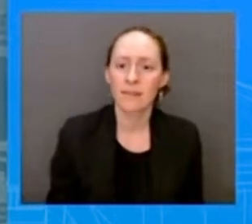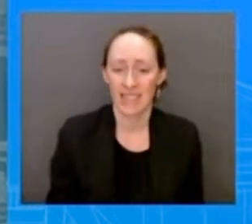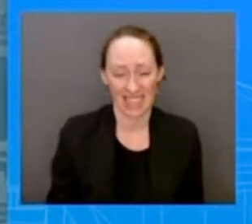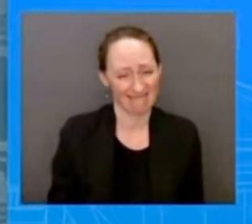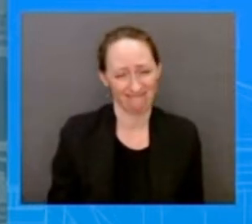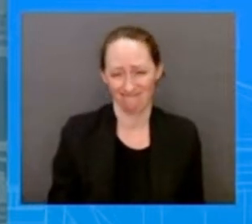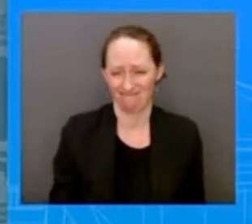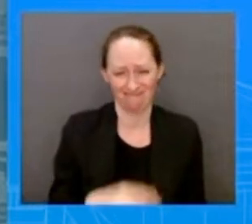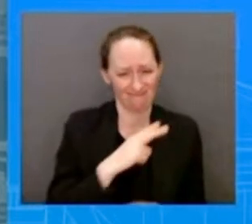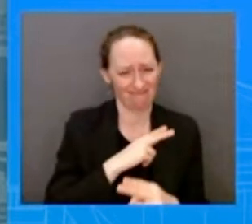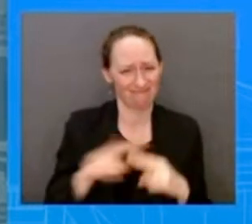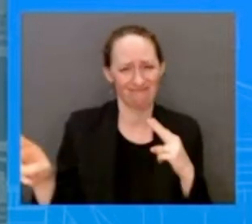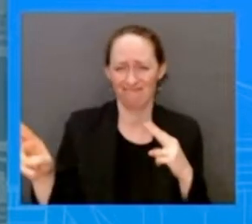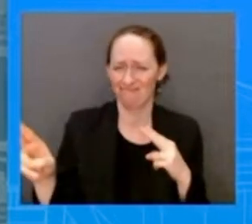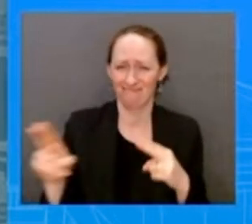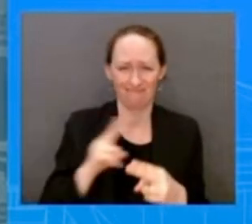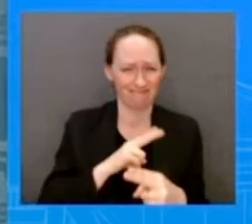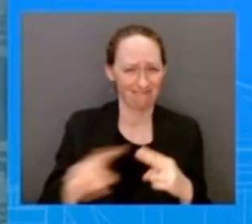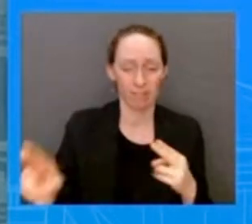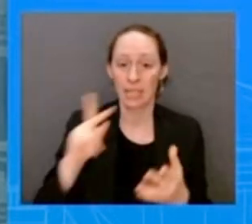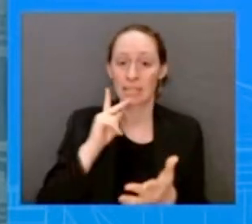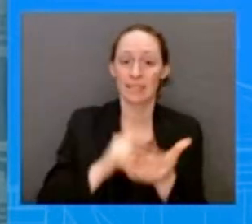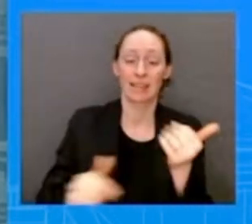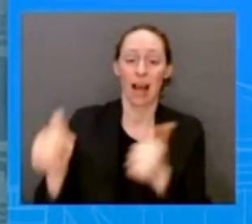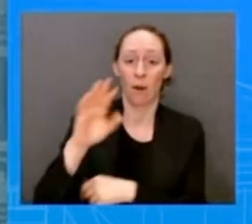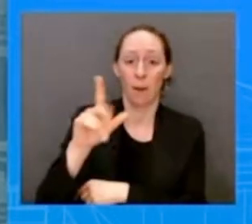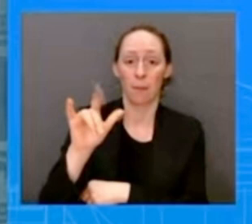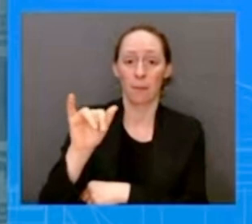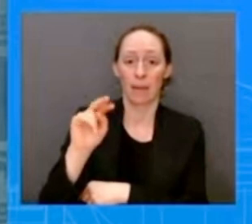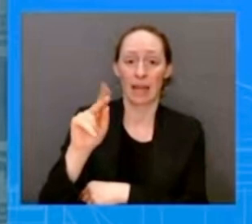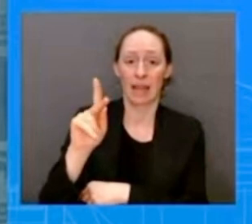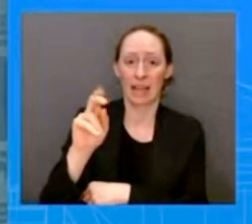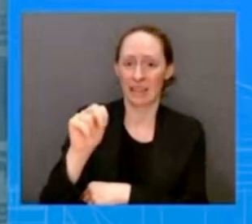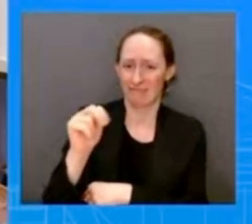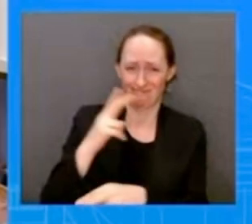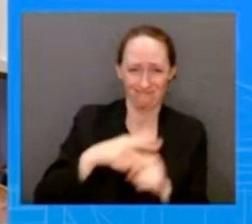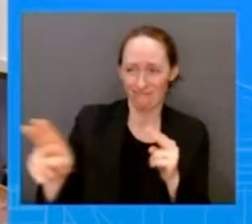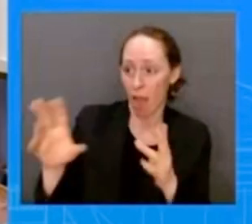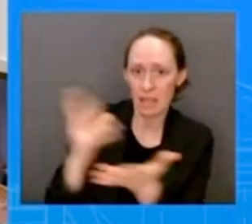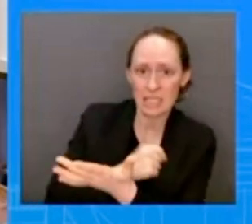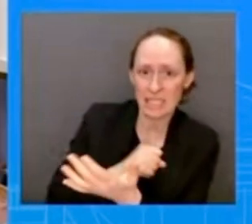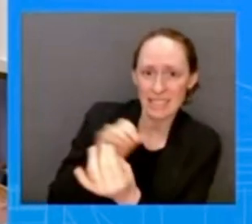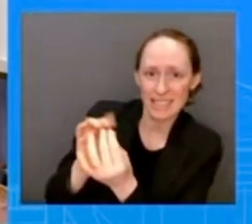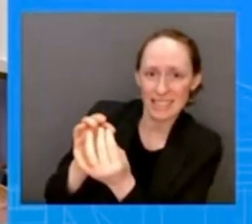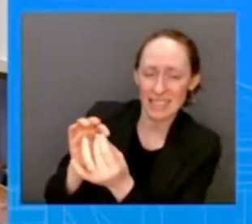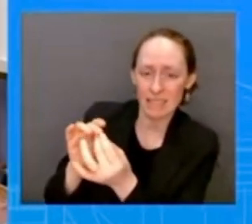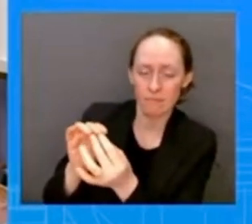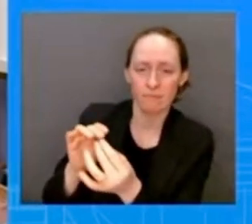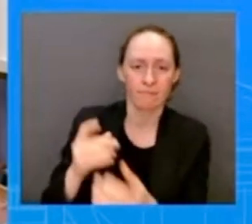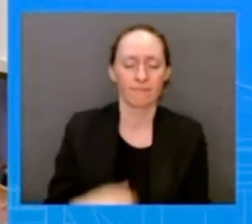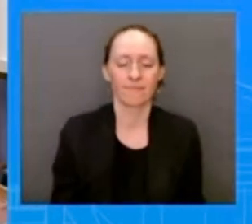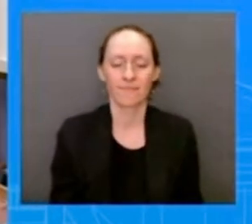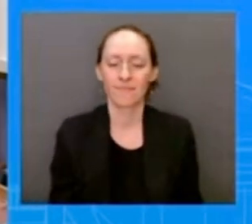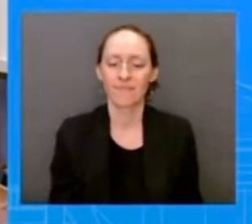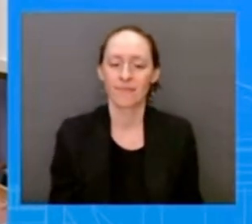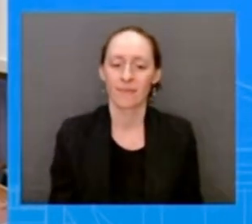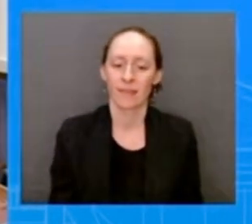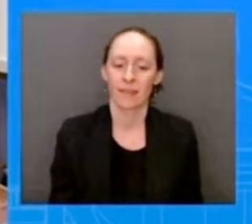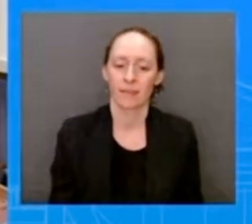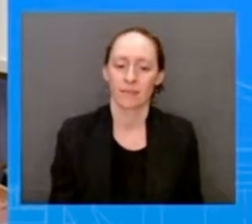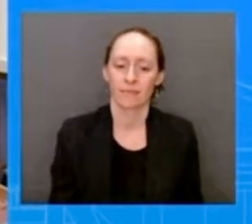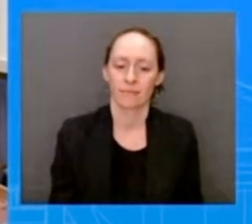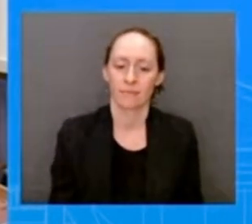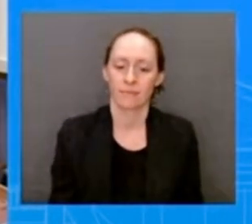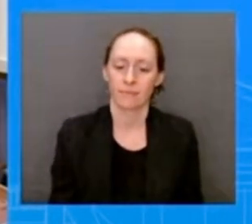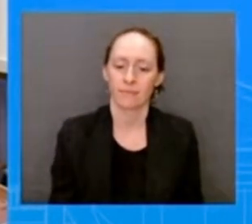To follow up on a couple other topics in that neighborhood, any evidence that China has made any further decisions or actions either way, whether